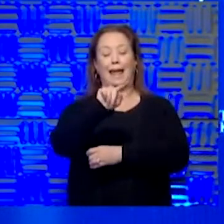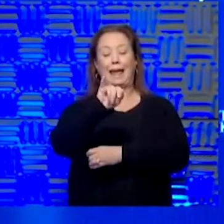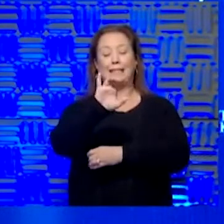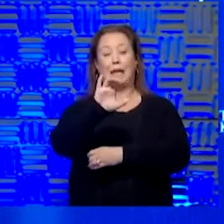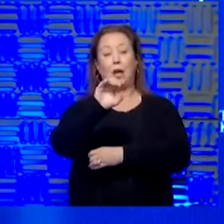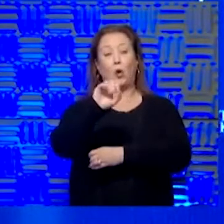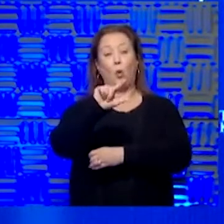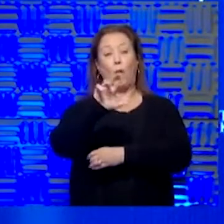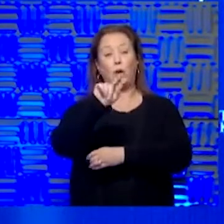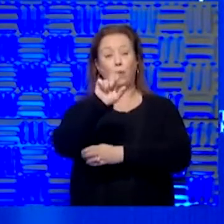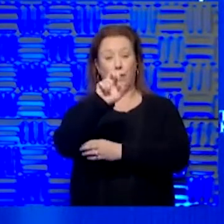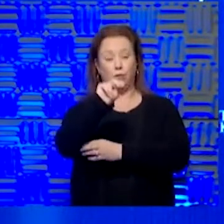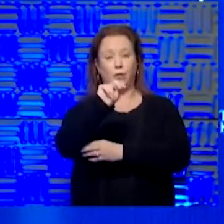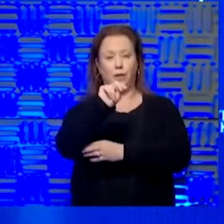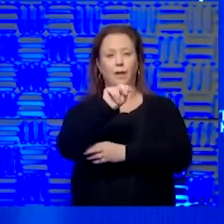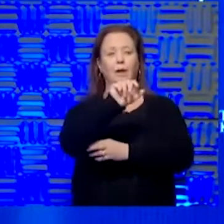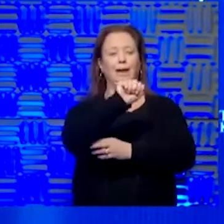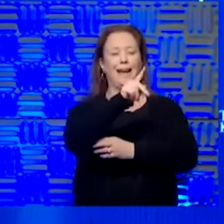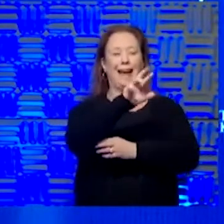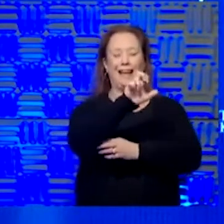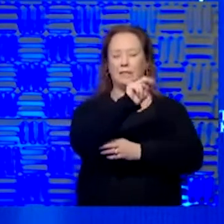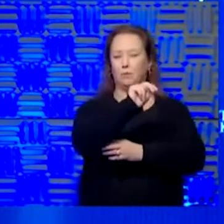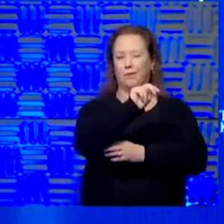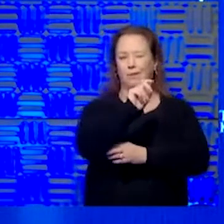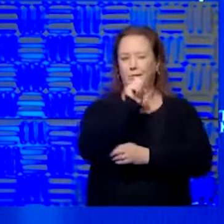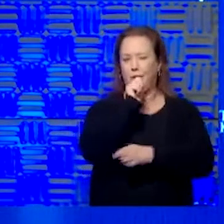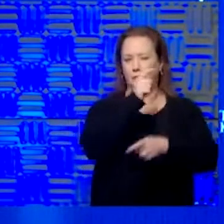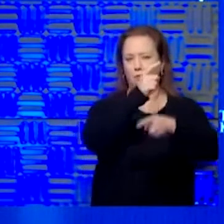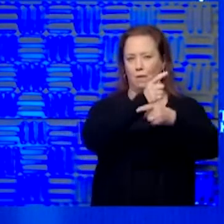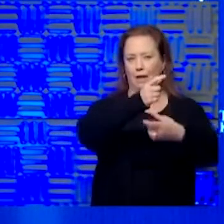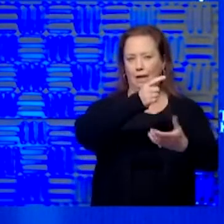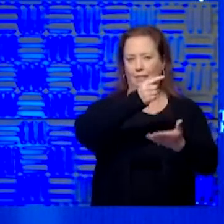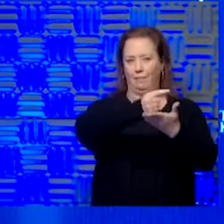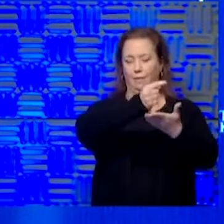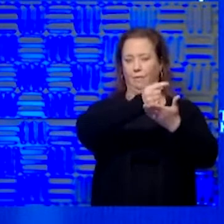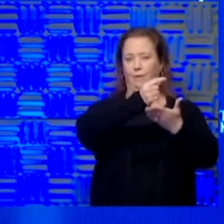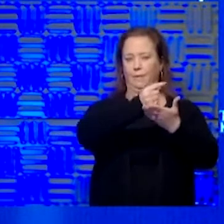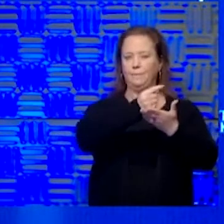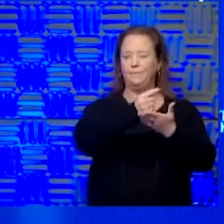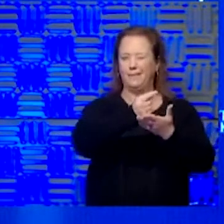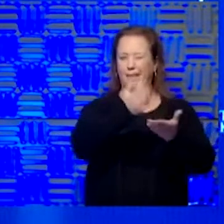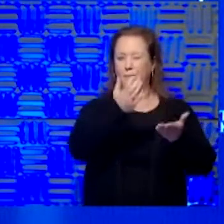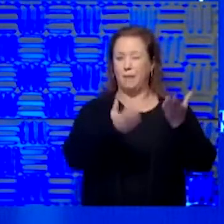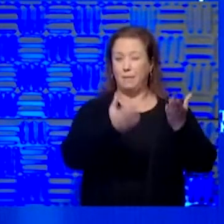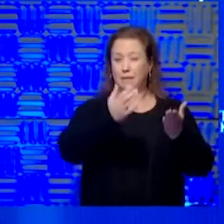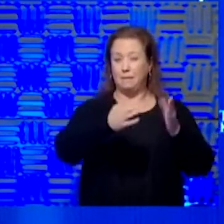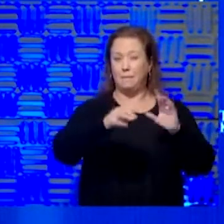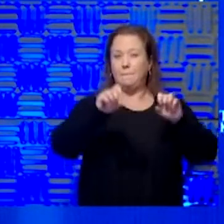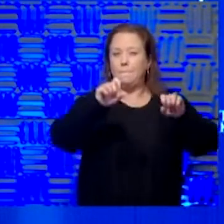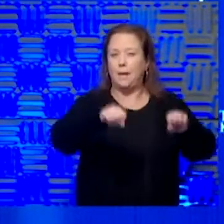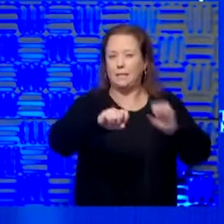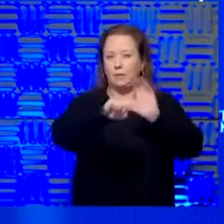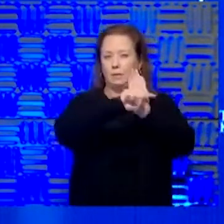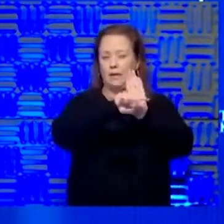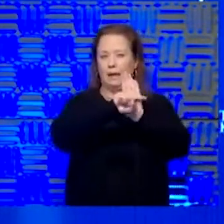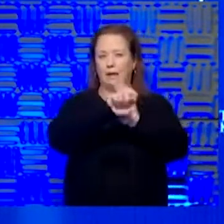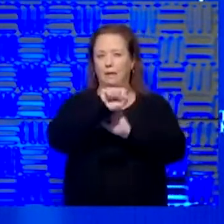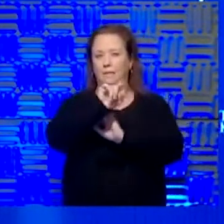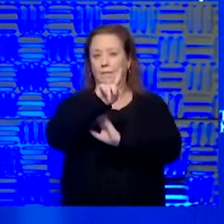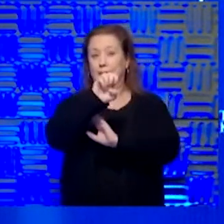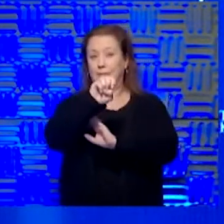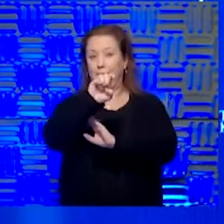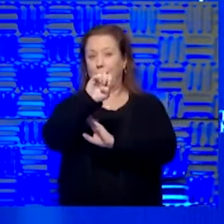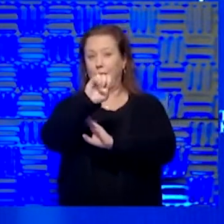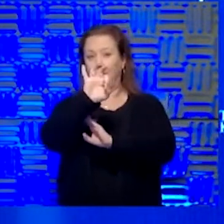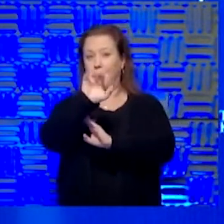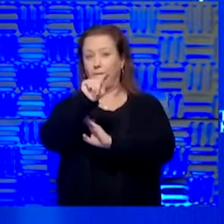world. Aspirin is really not probably the right therapy. It may even have some negative side effects that you don't want to have in